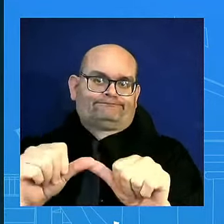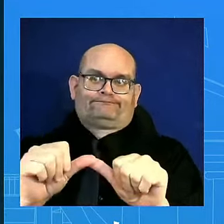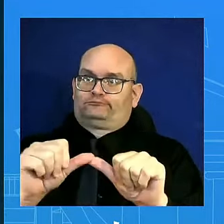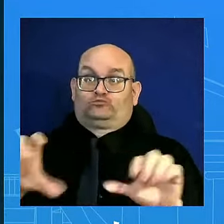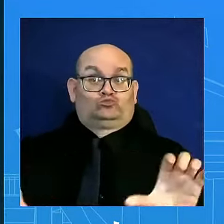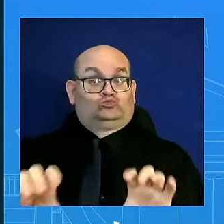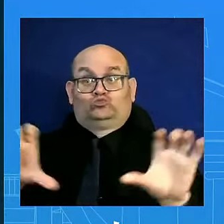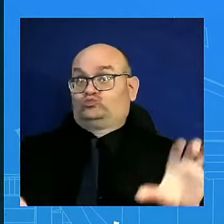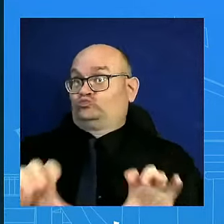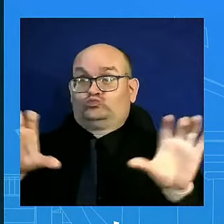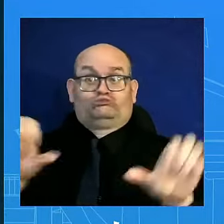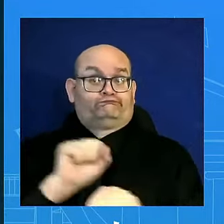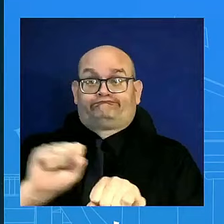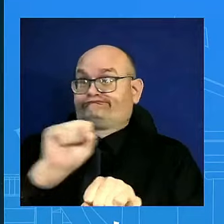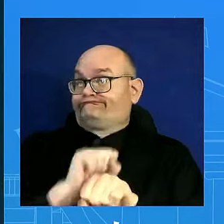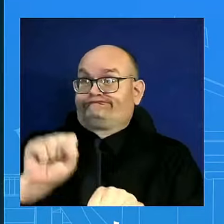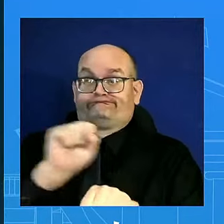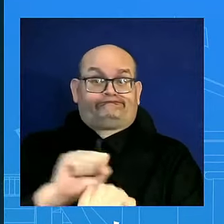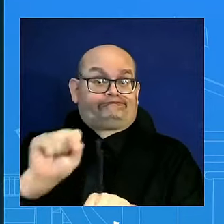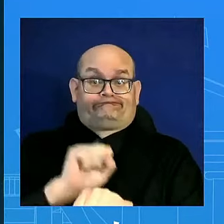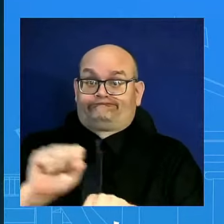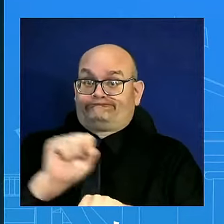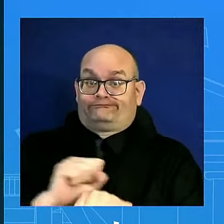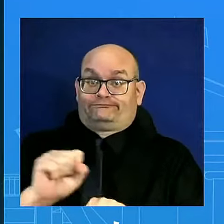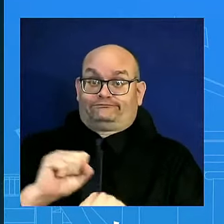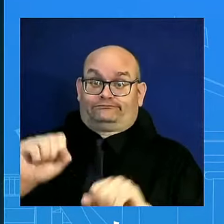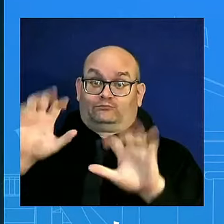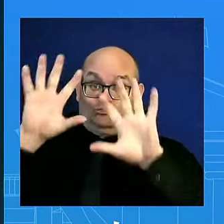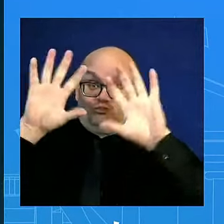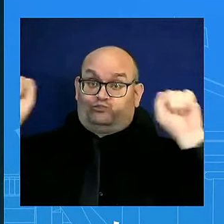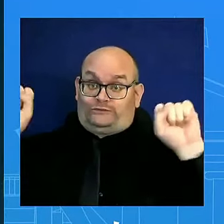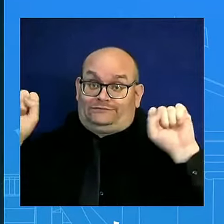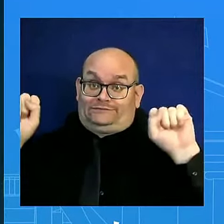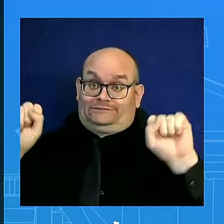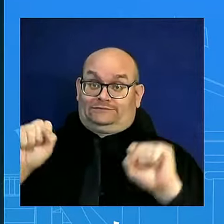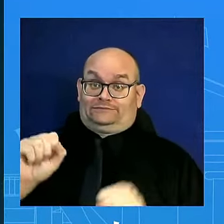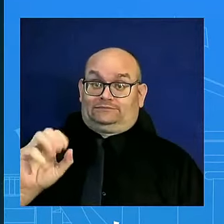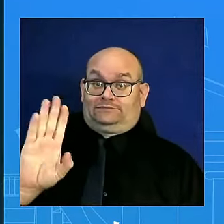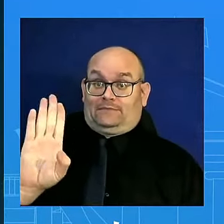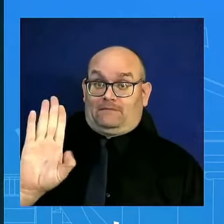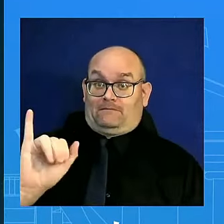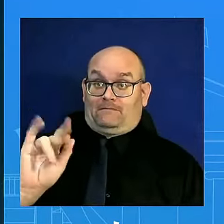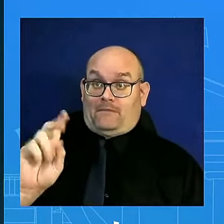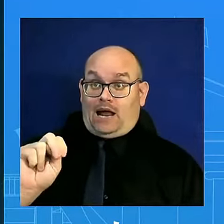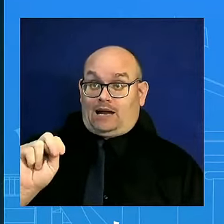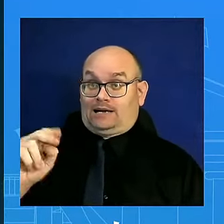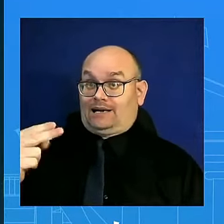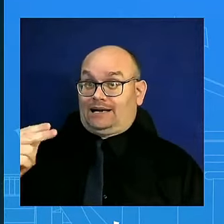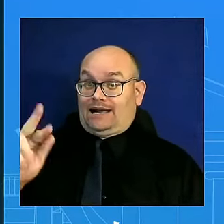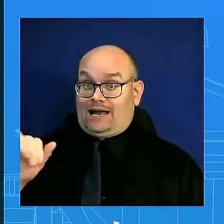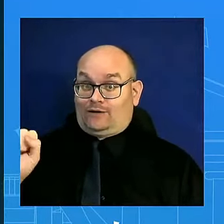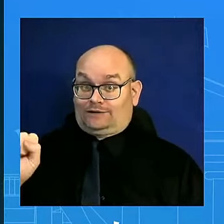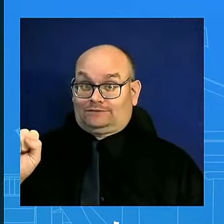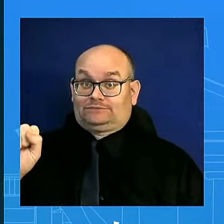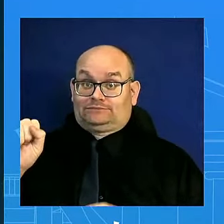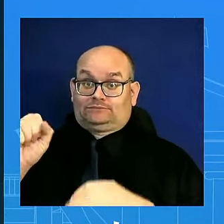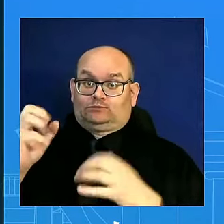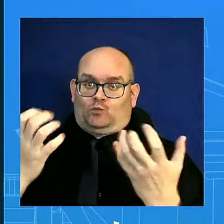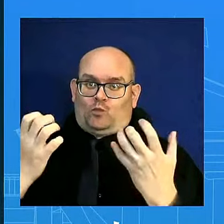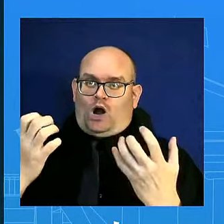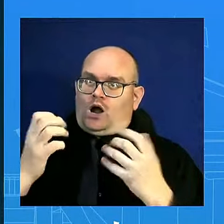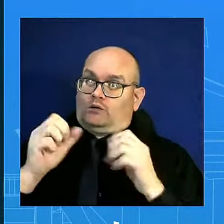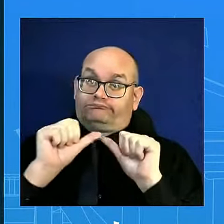5 months. Obviously, this is something that this president and the Biden-Harris administration wants to continue to do and uphold. I mentioned today